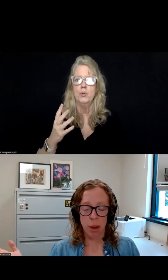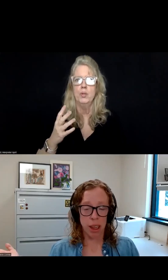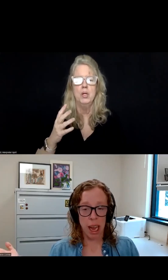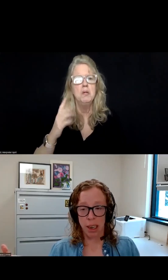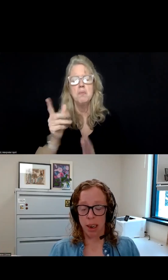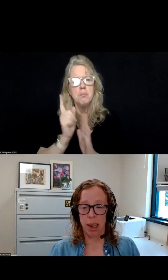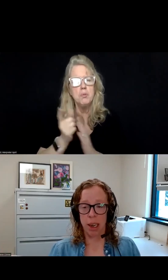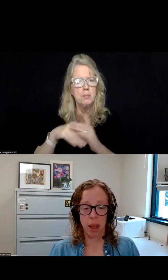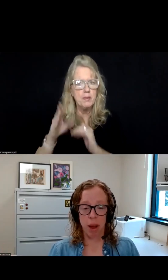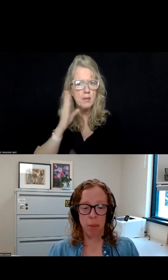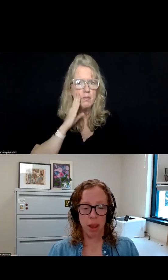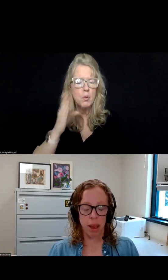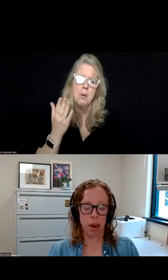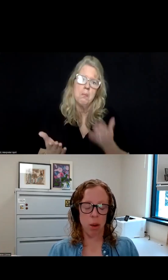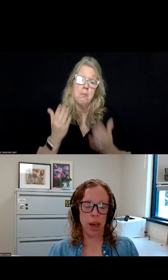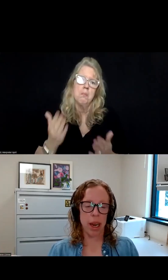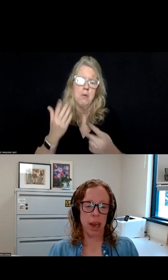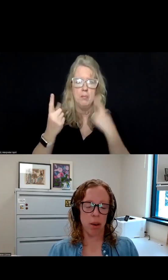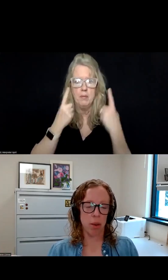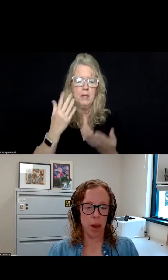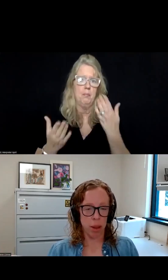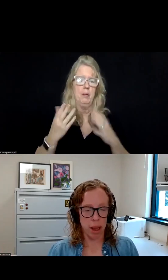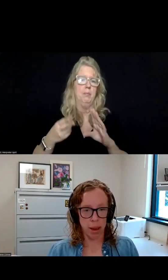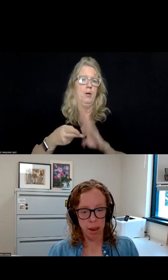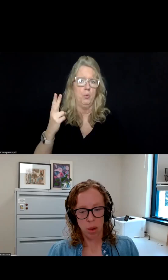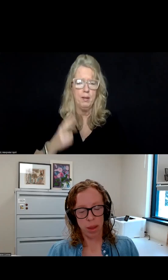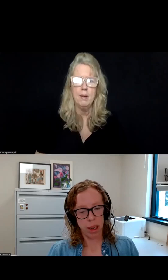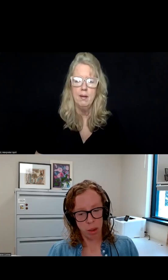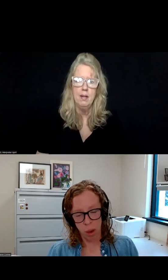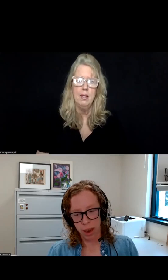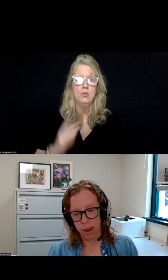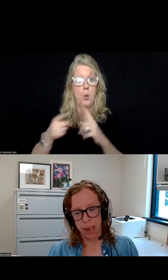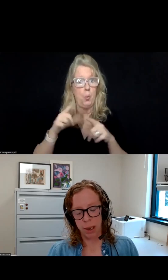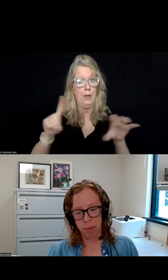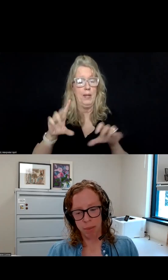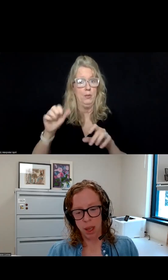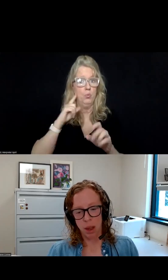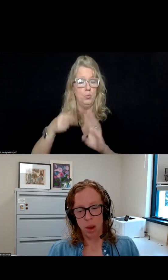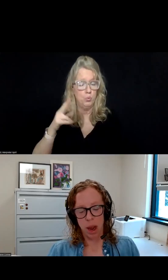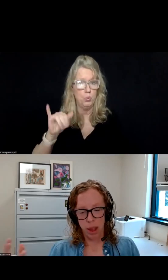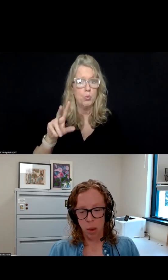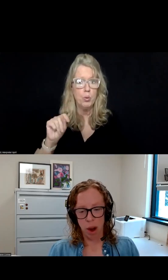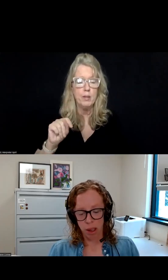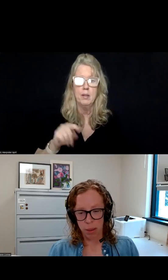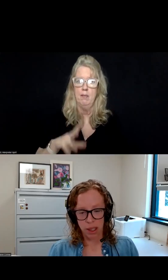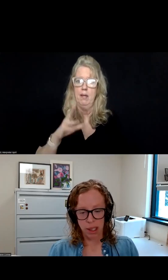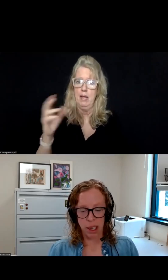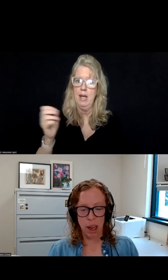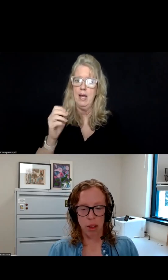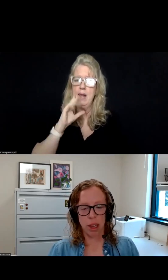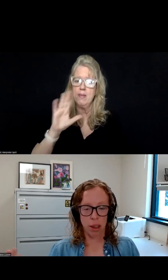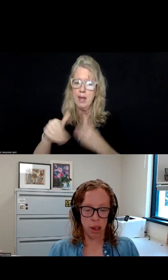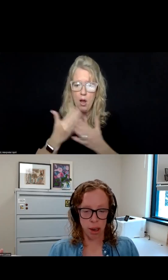moments down the line, they might be thinking about quitting. And we know that when they do quit, and they quit all